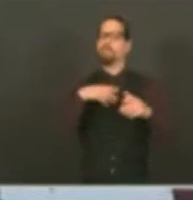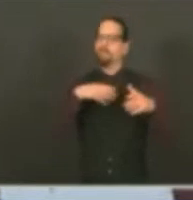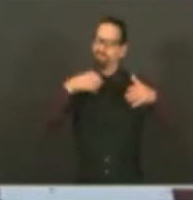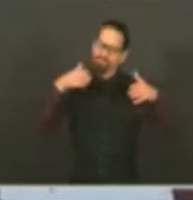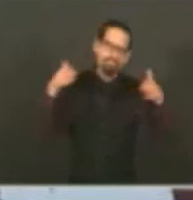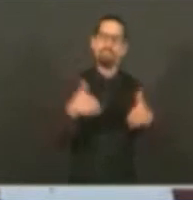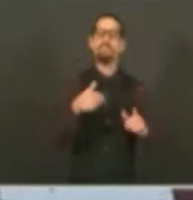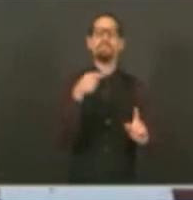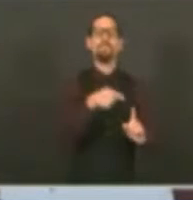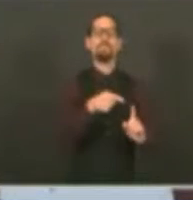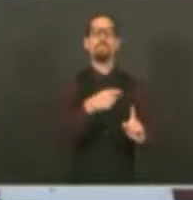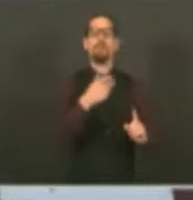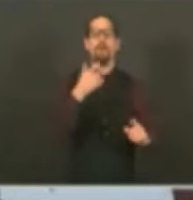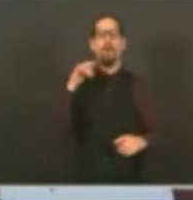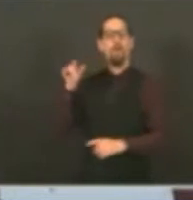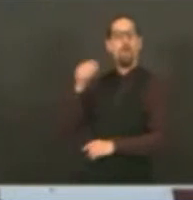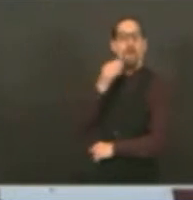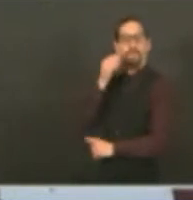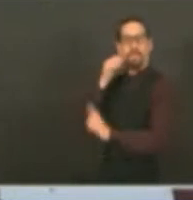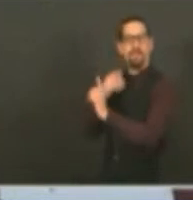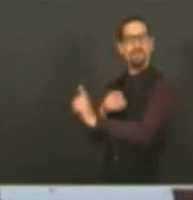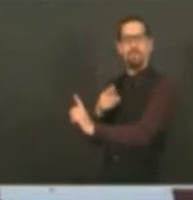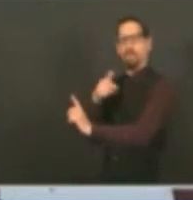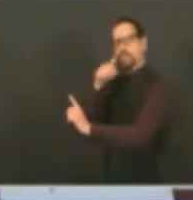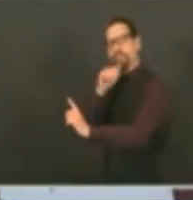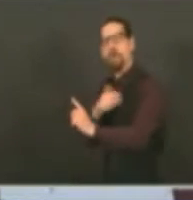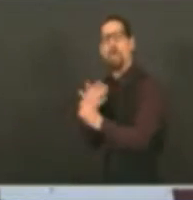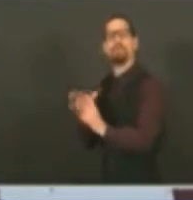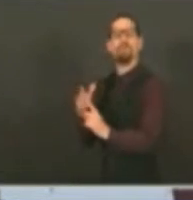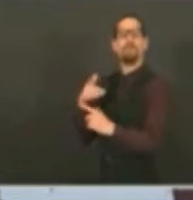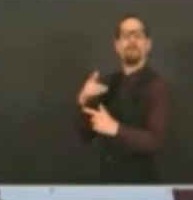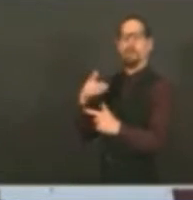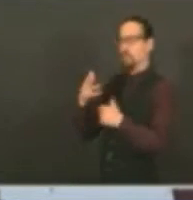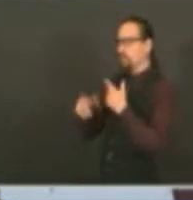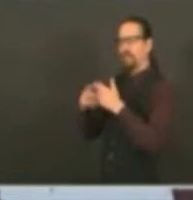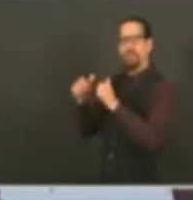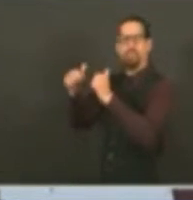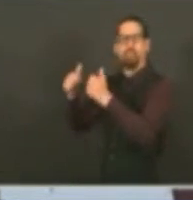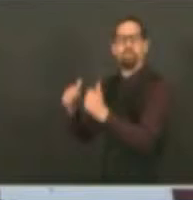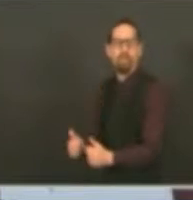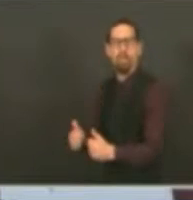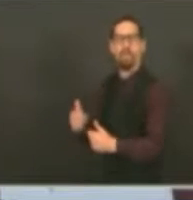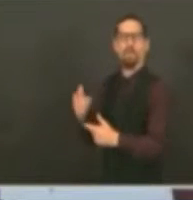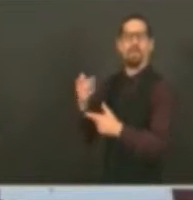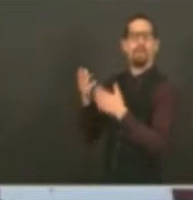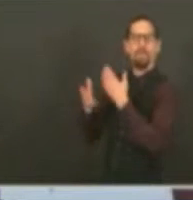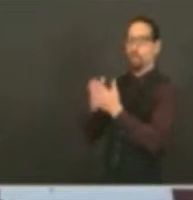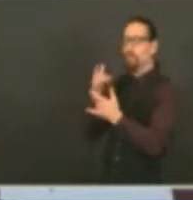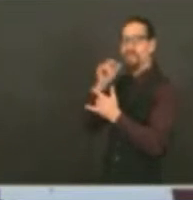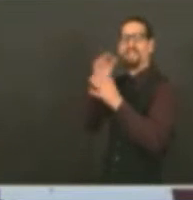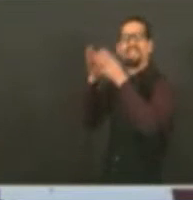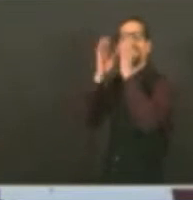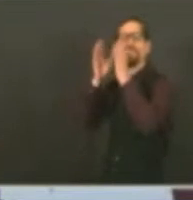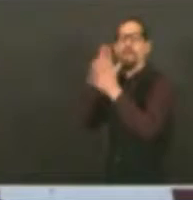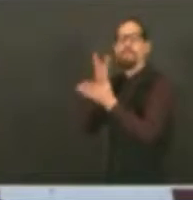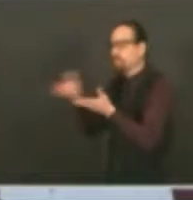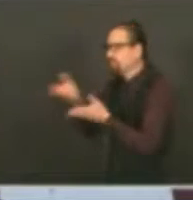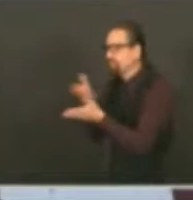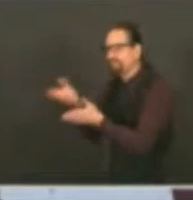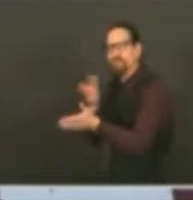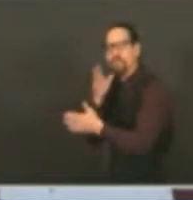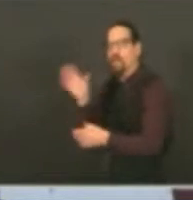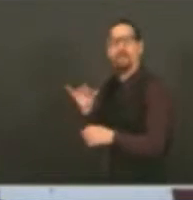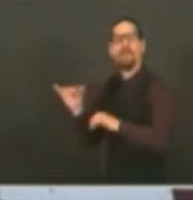much to say. I am where we are. Also, look at the facts in school. I mean, we go into Central Falls, which